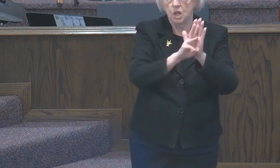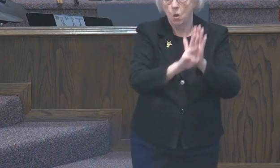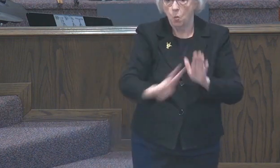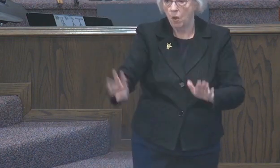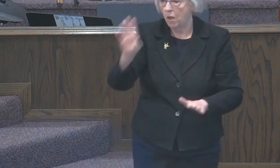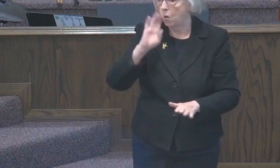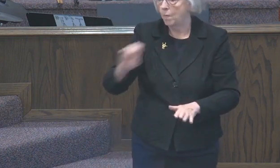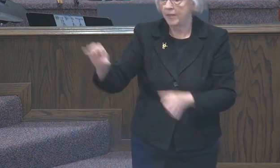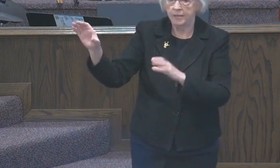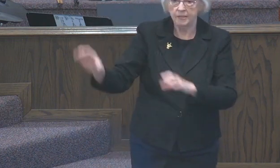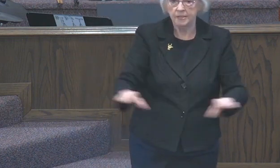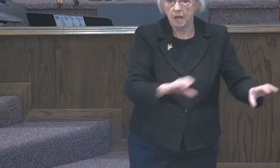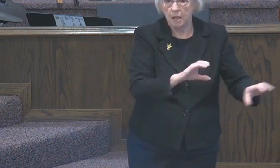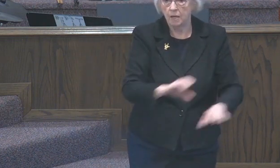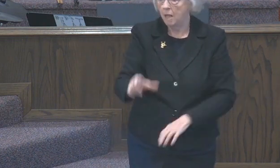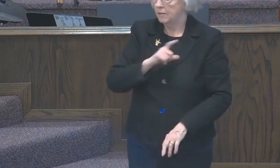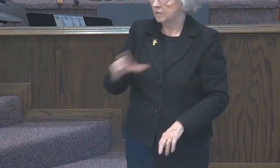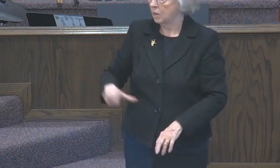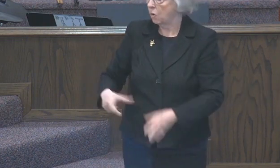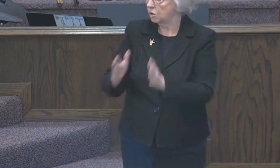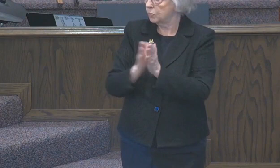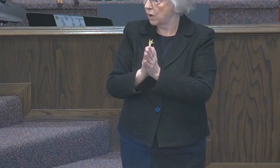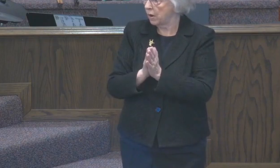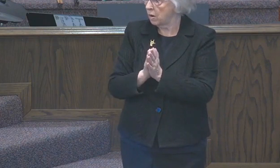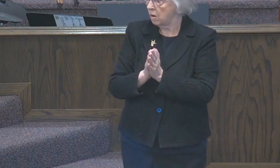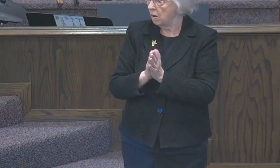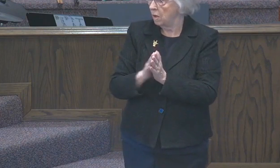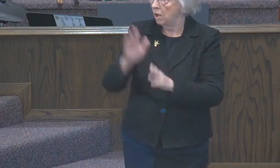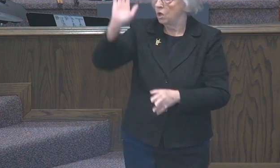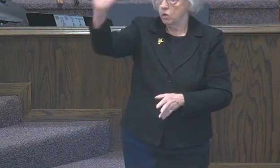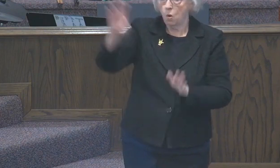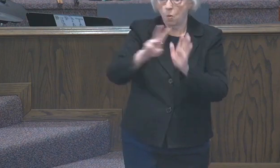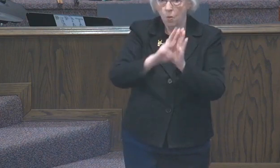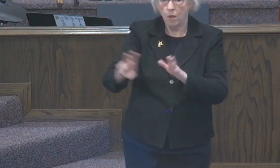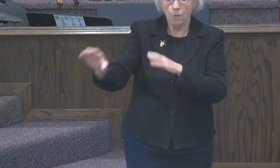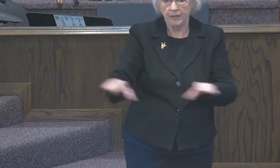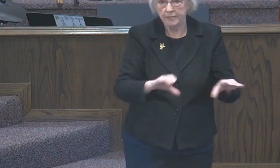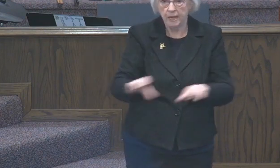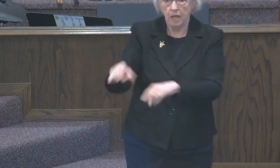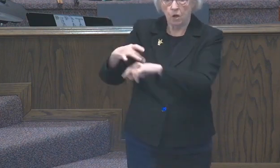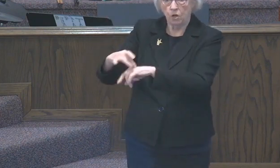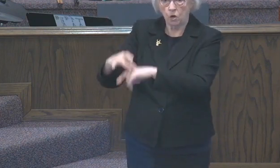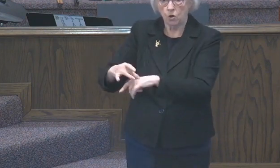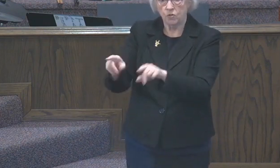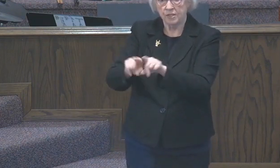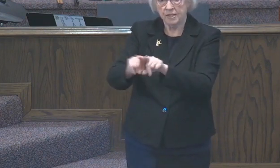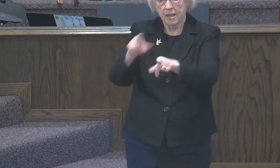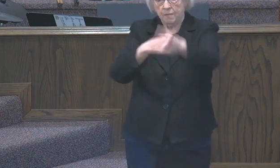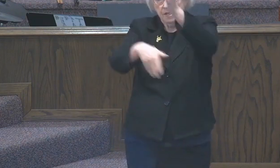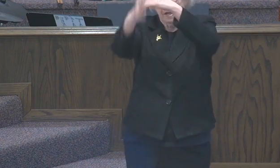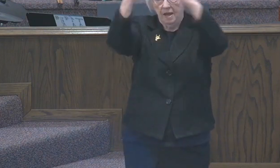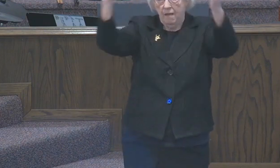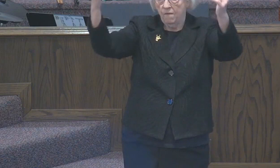in chapter 6? Did Jesus not say, "This is how you pray when you pray this way, thy kingdom come, thy will be